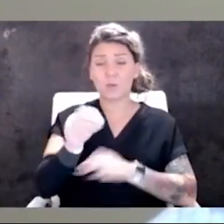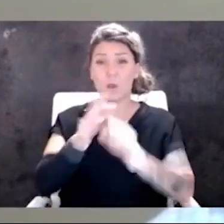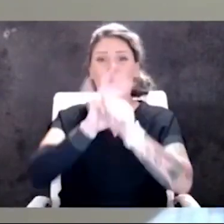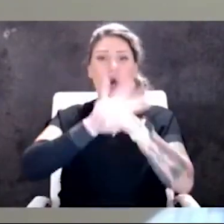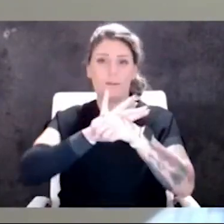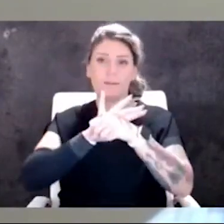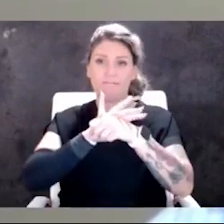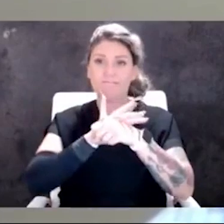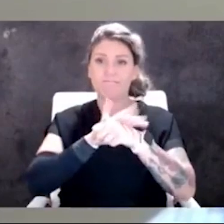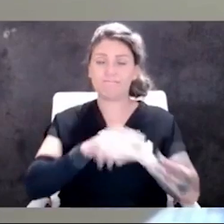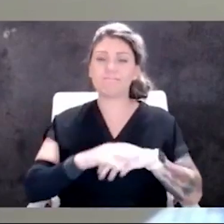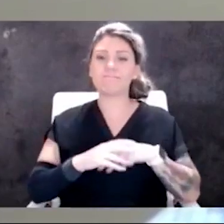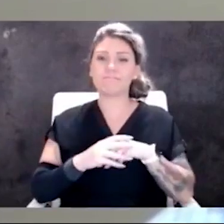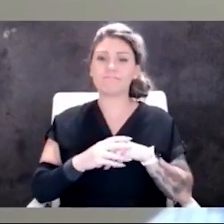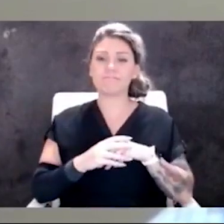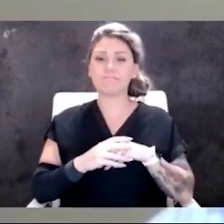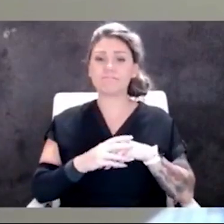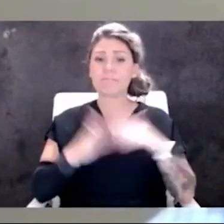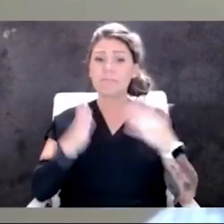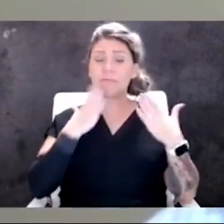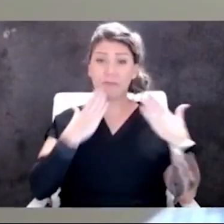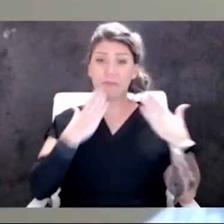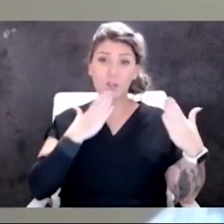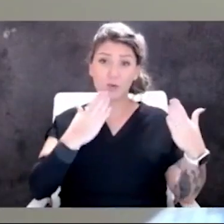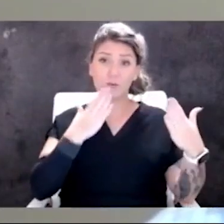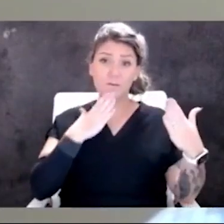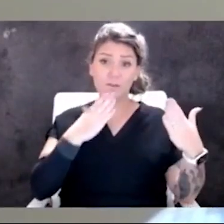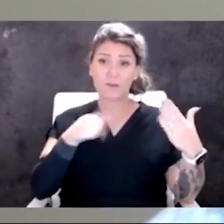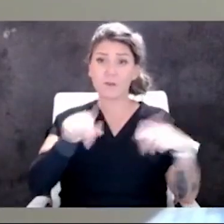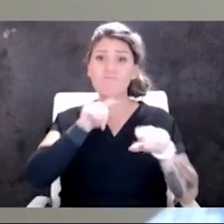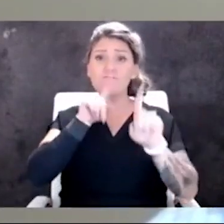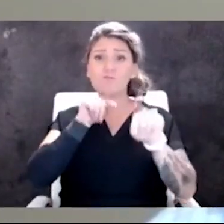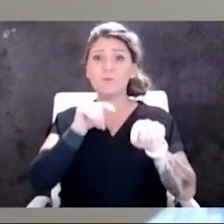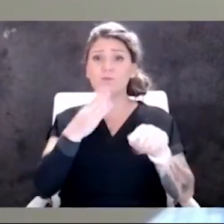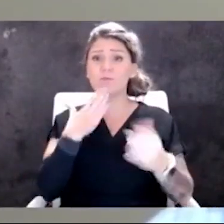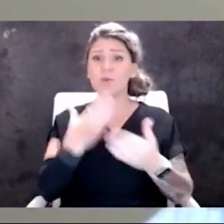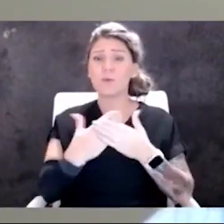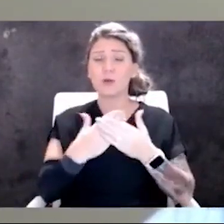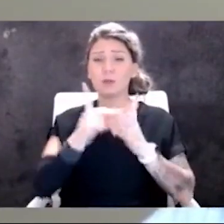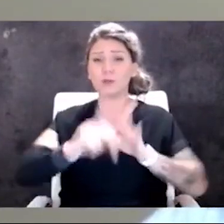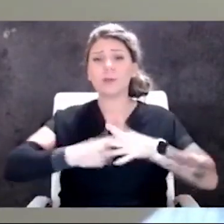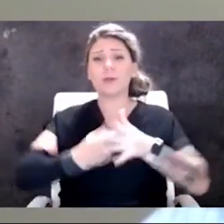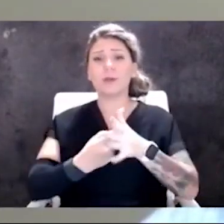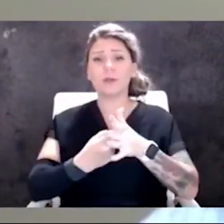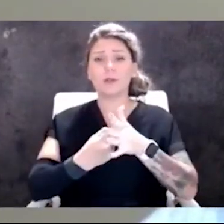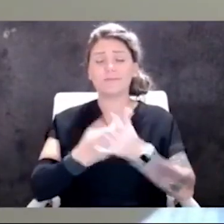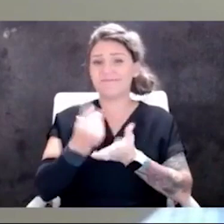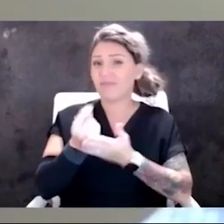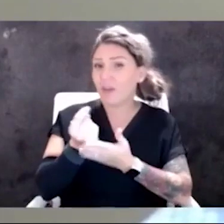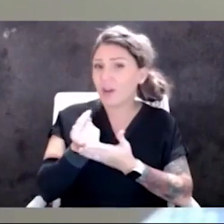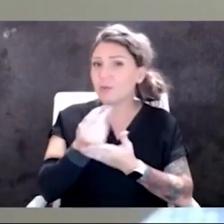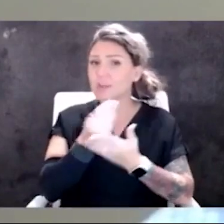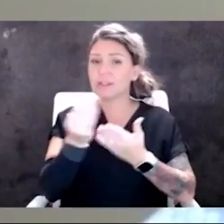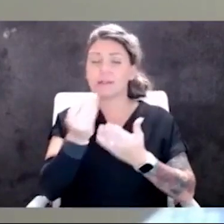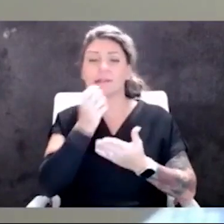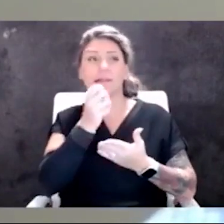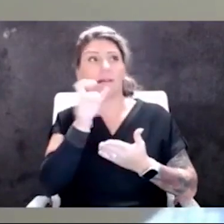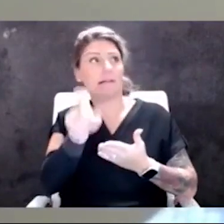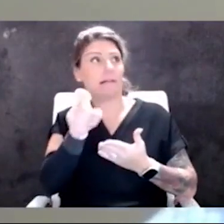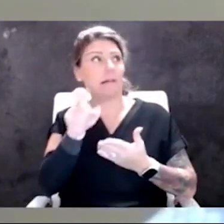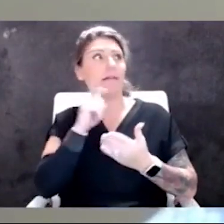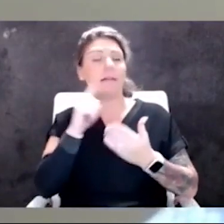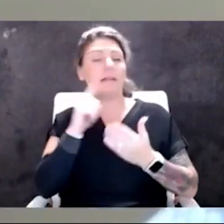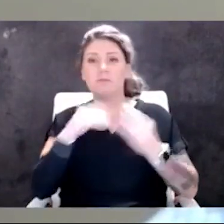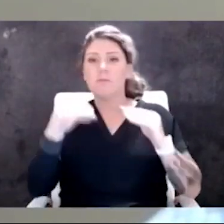patients. Thankfully, they were responding well to the initial therapies and didn't need higher levels of care, didn't